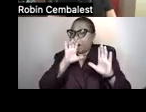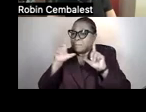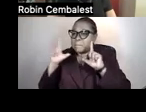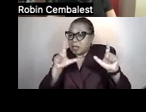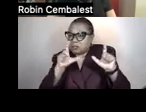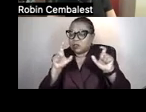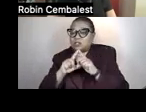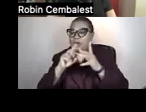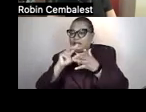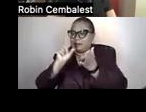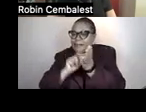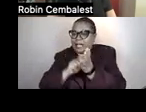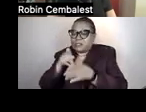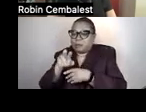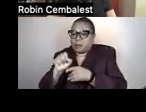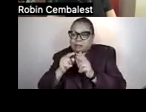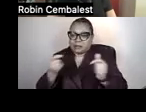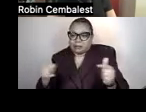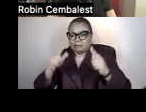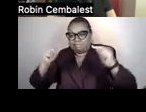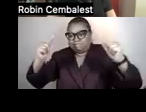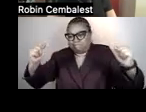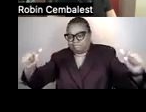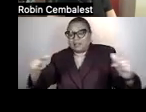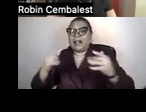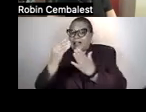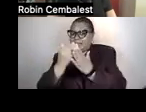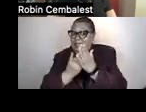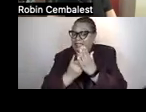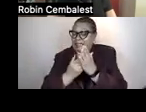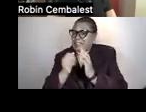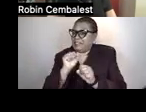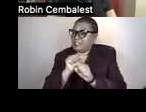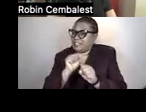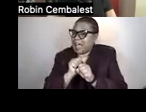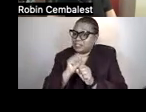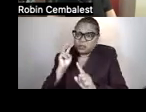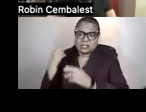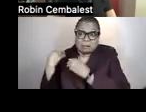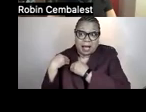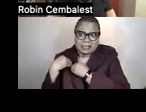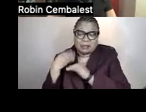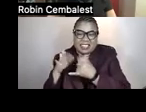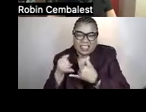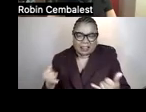for your text, your press materials, and so on. List of tasks, responsibilities, and